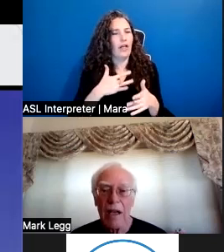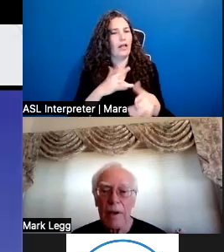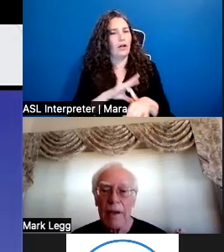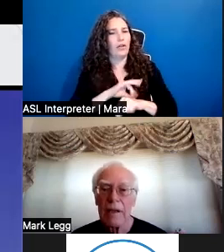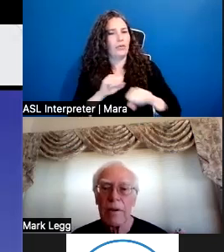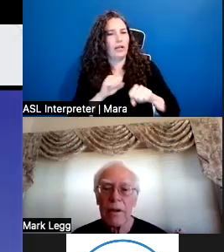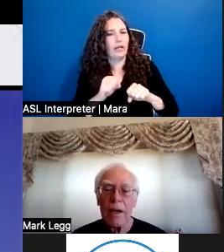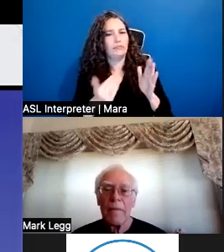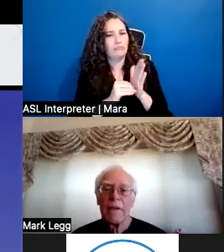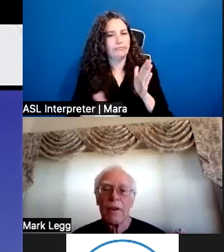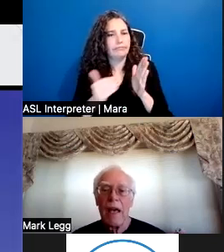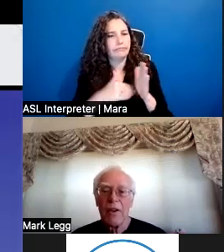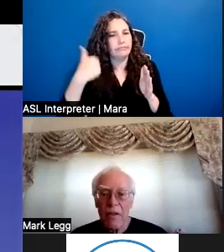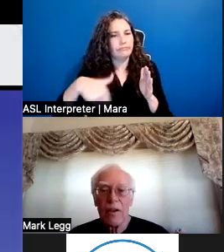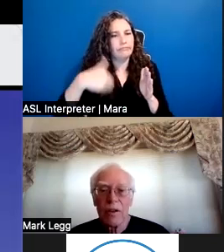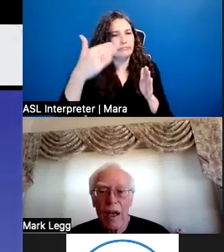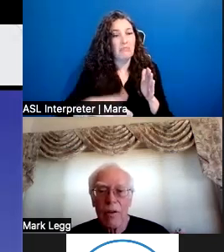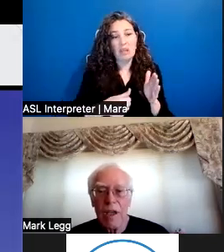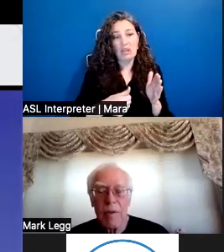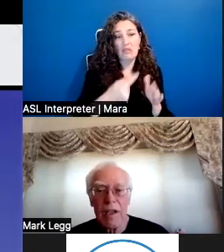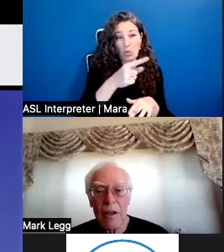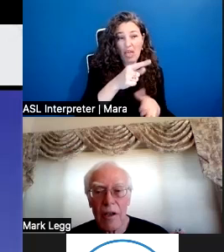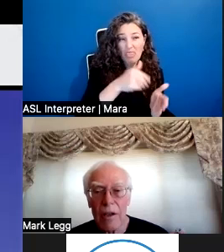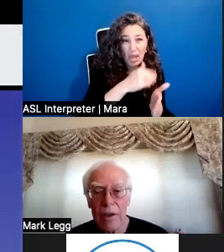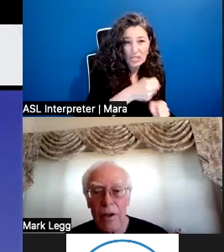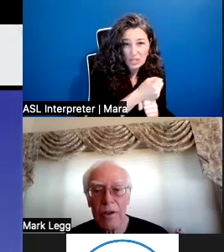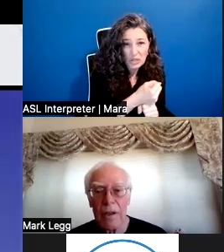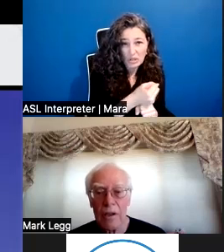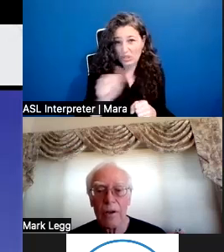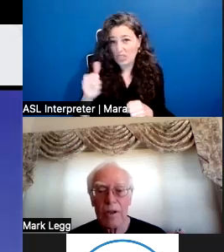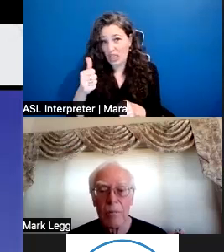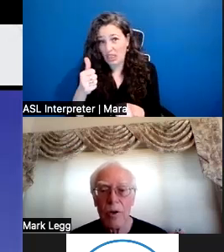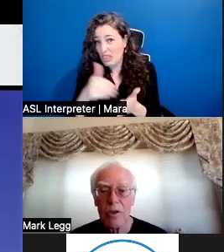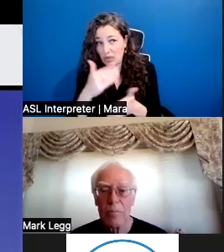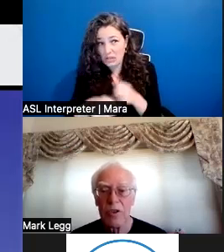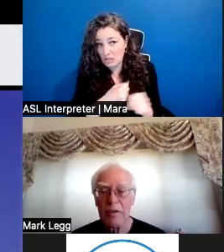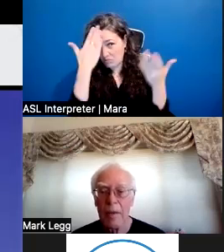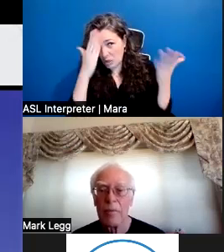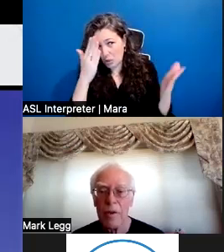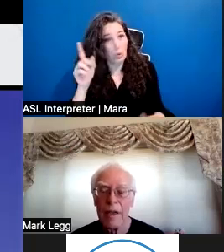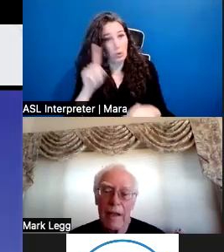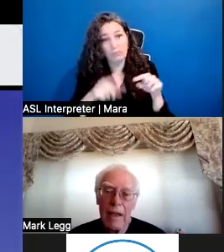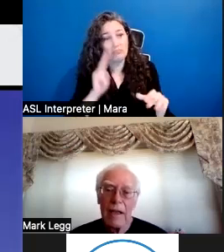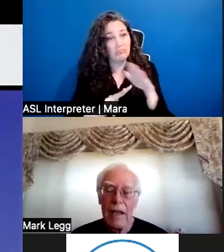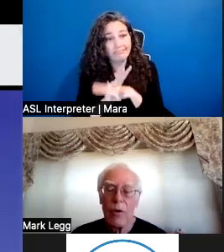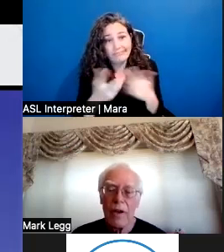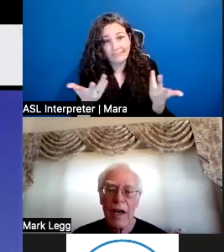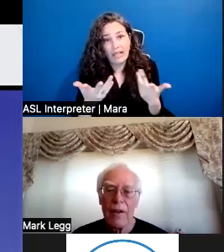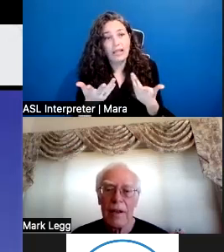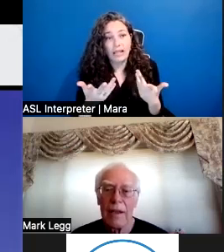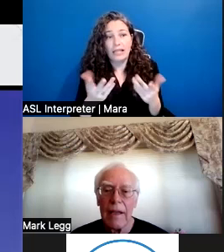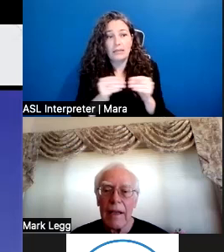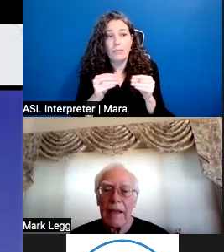still unpredictable. So we have a severe threat from these because they're along the coast. And the coast is more susceptible than anywhere